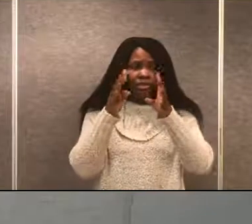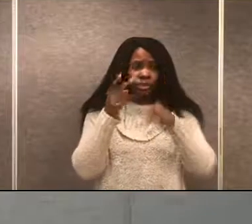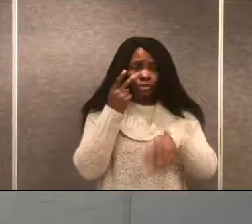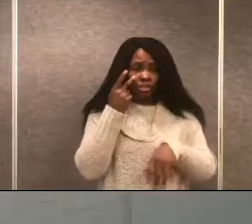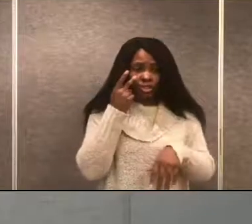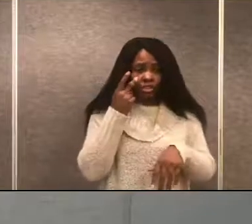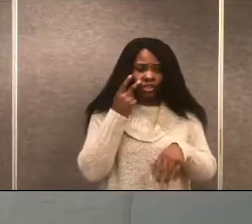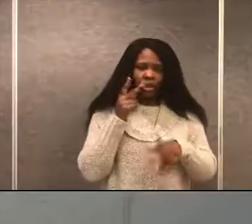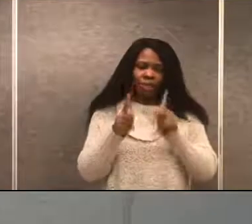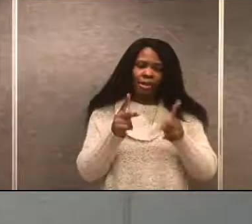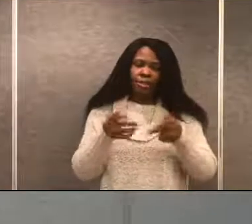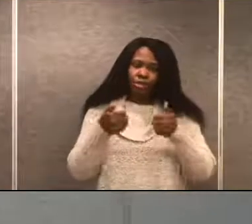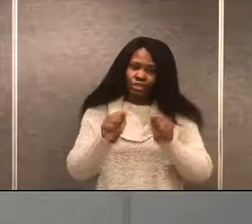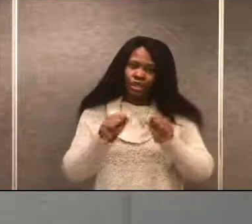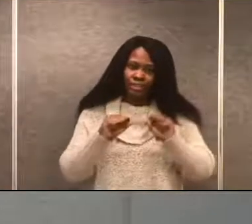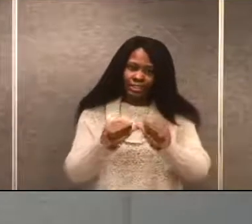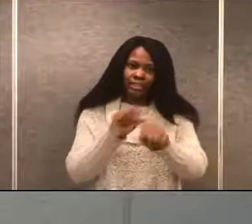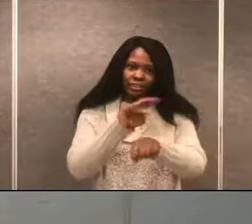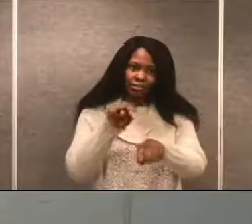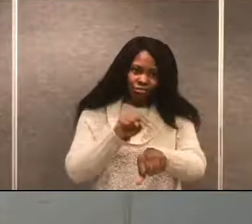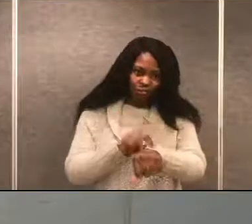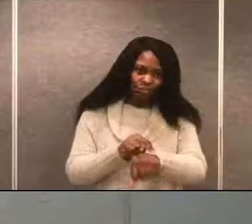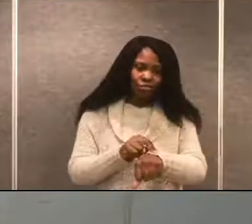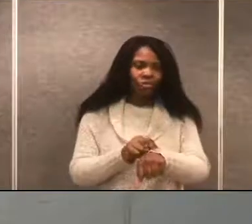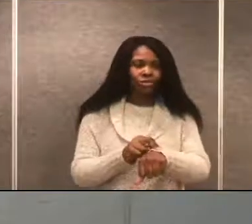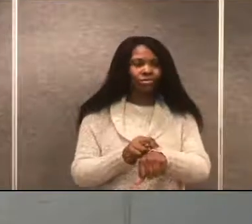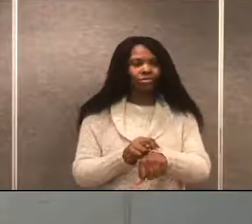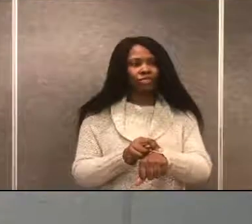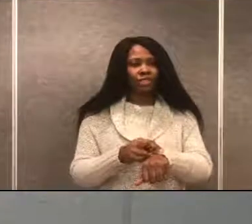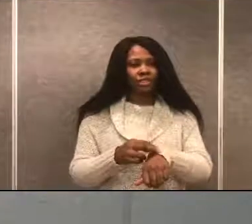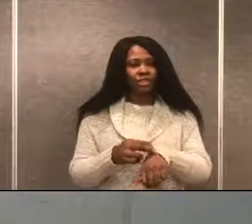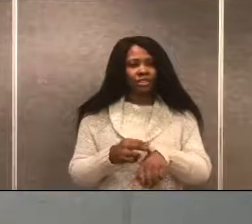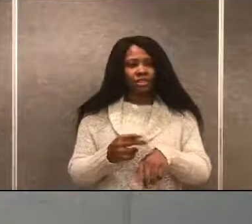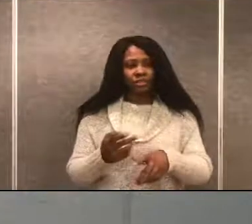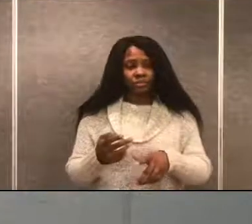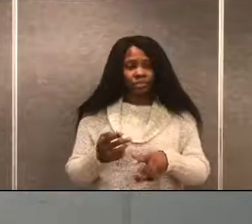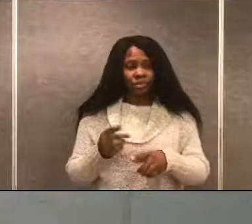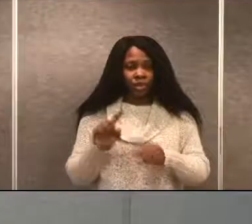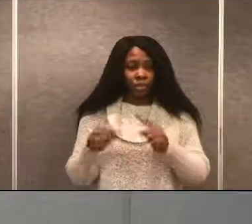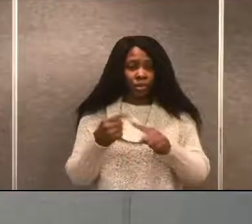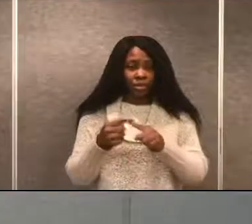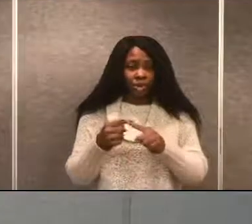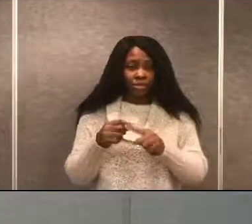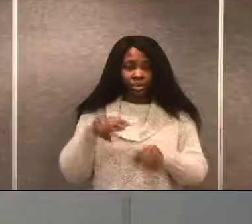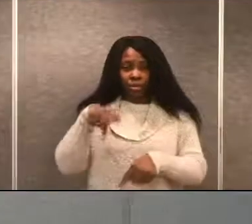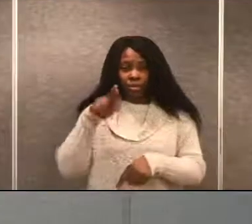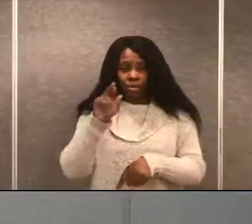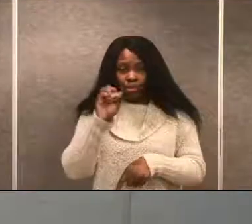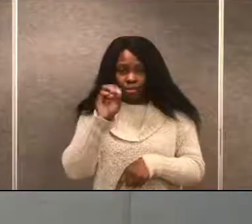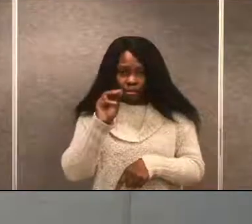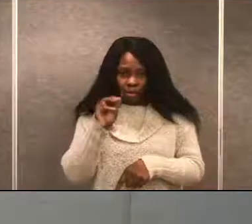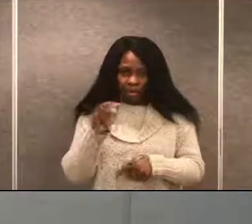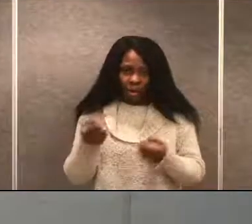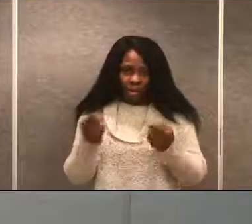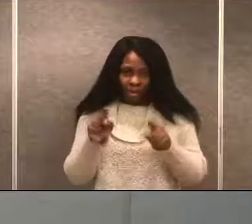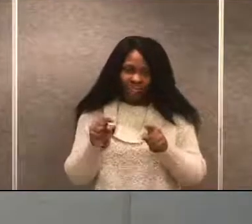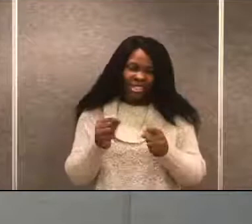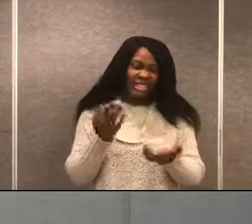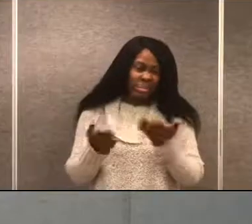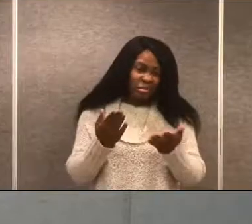some levels of tradition, and you know that by the time we get to a prom, it'll be a warm season, so we might be able to do something outside. So we're gonna look